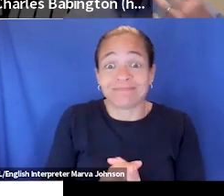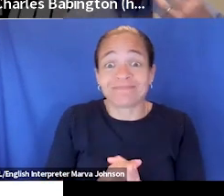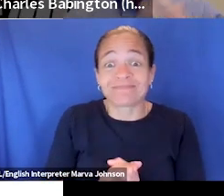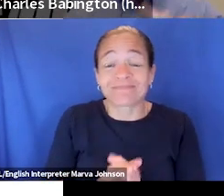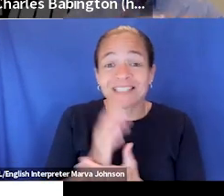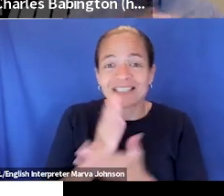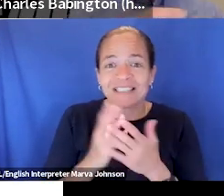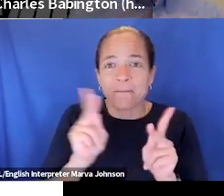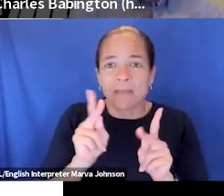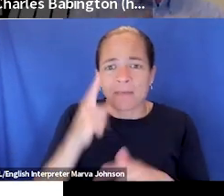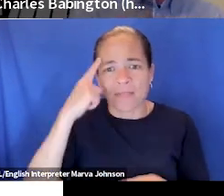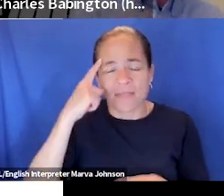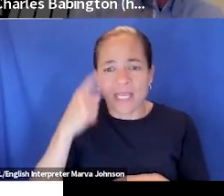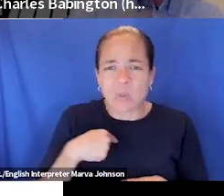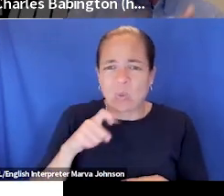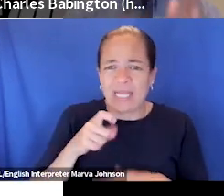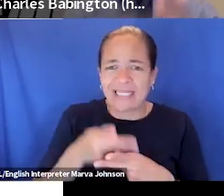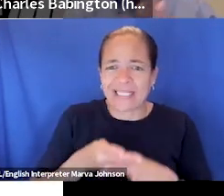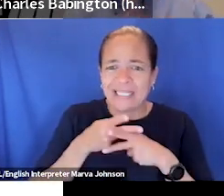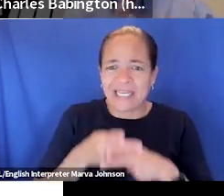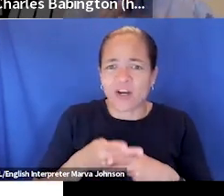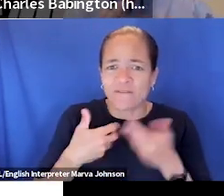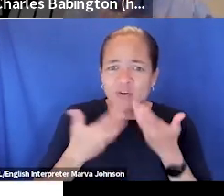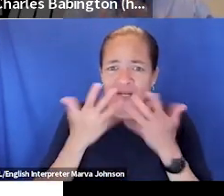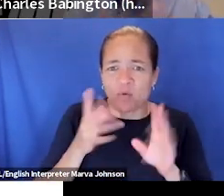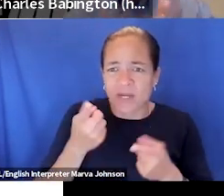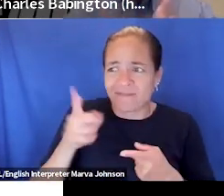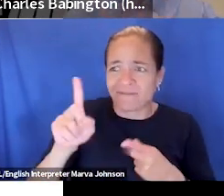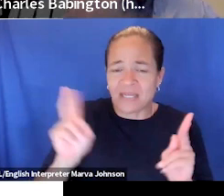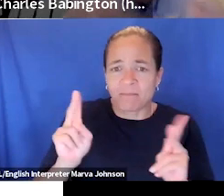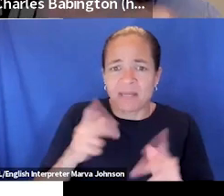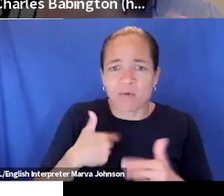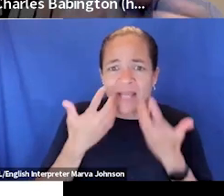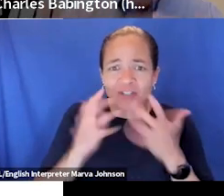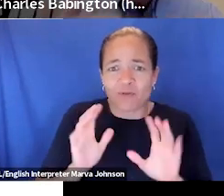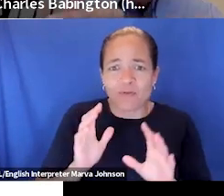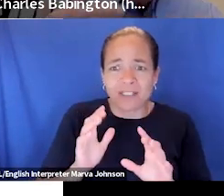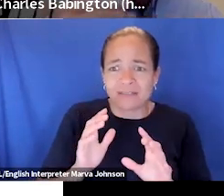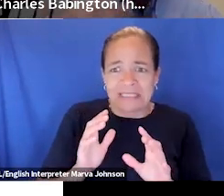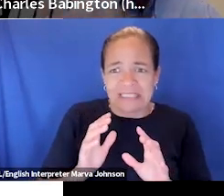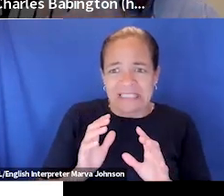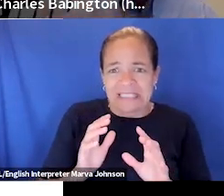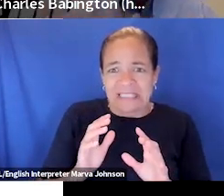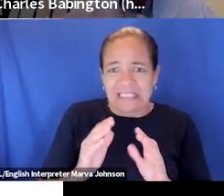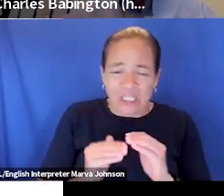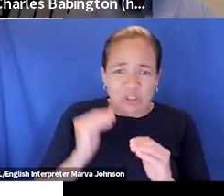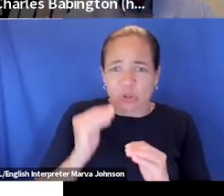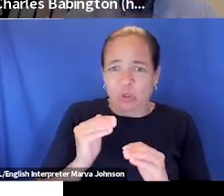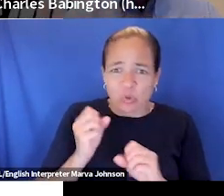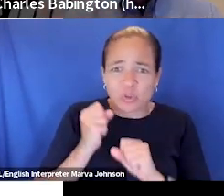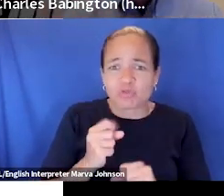better be careful. I don't want to offend anybody. I don't want to come off too strong. And they make it sort of anodyne and